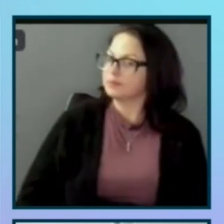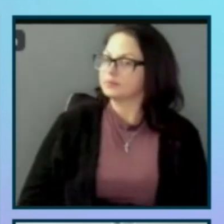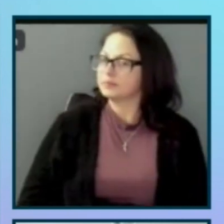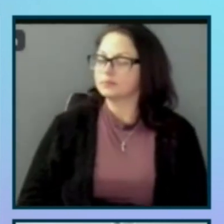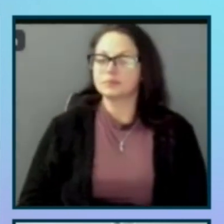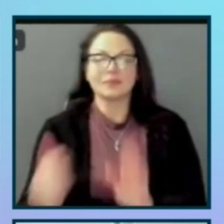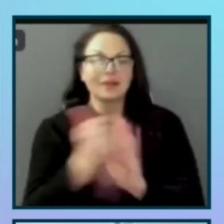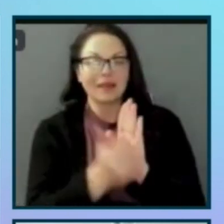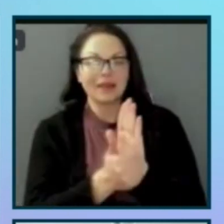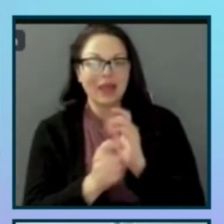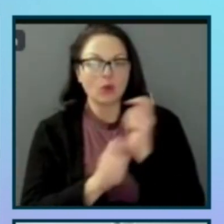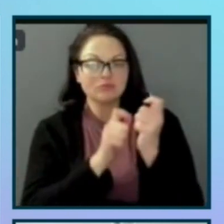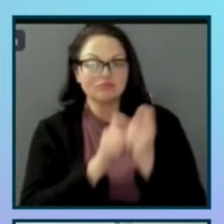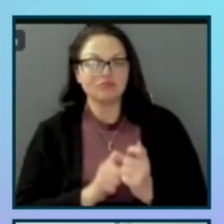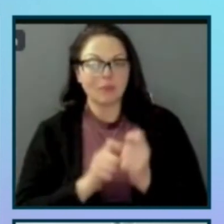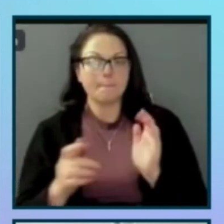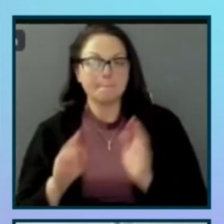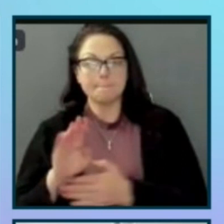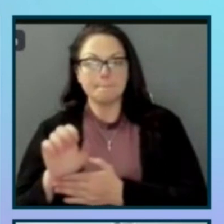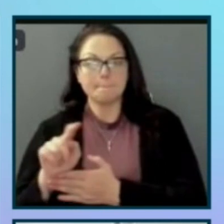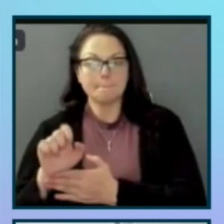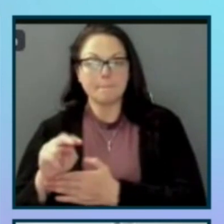Account details button expanded.